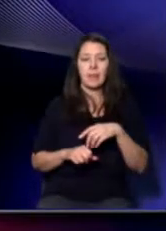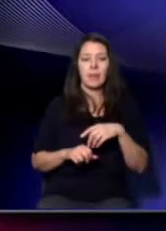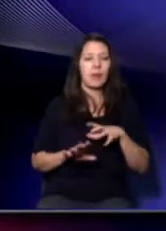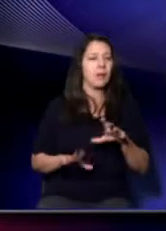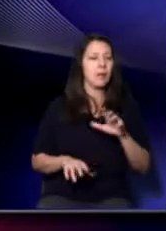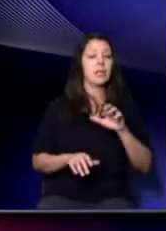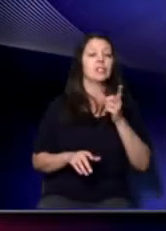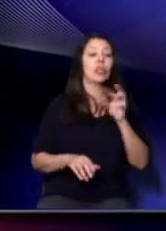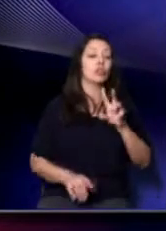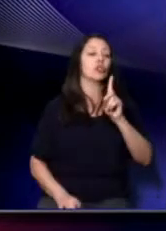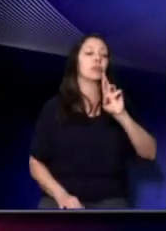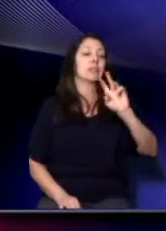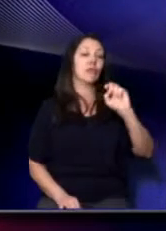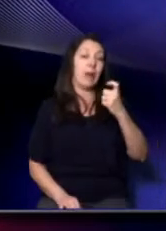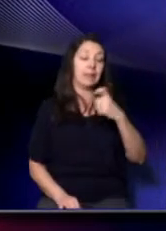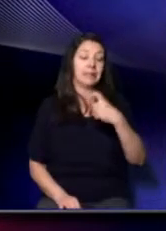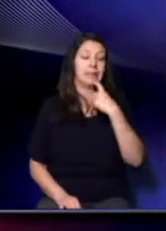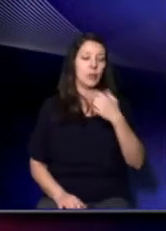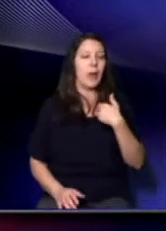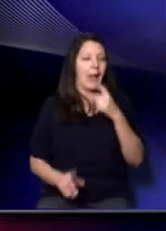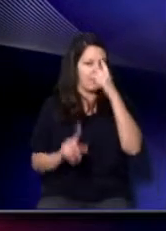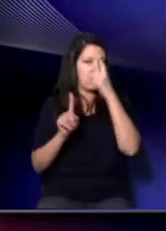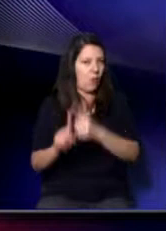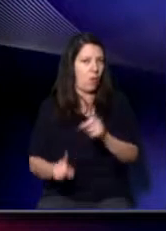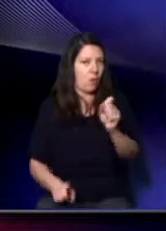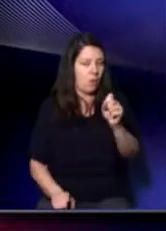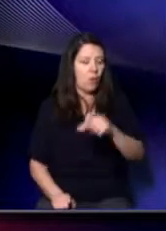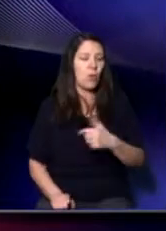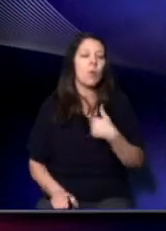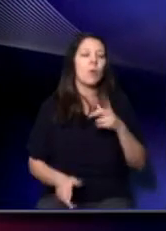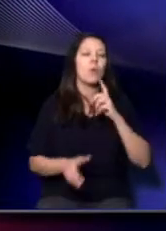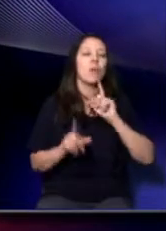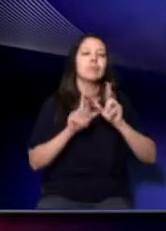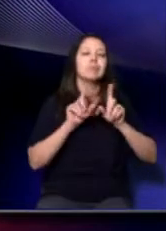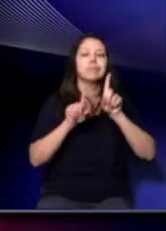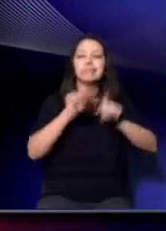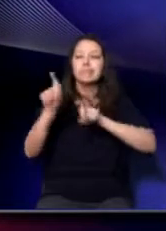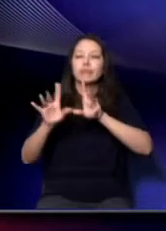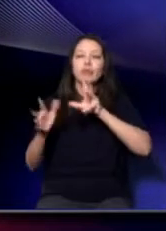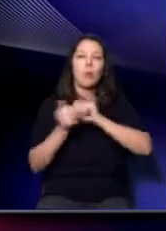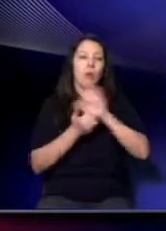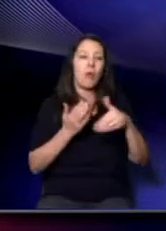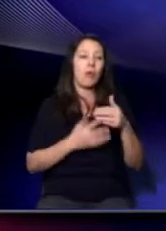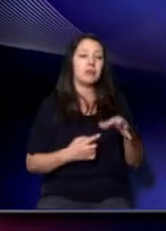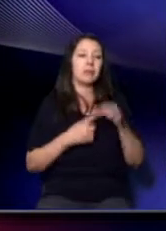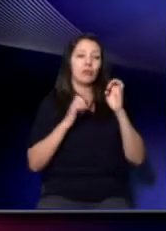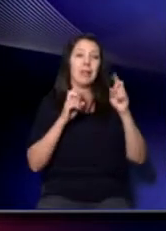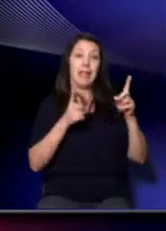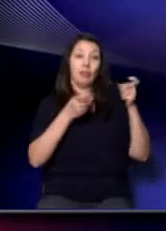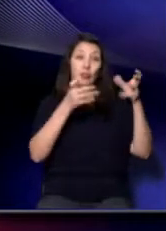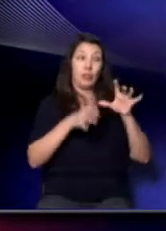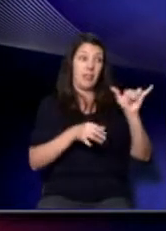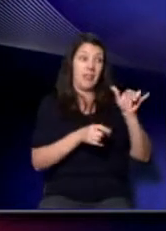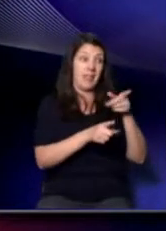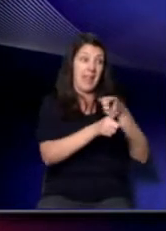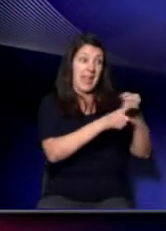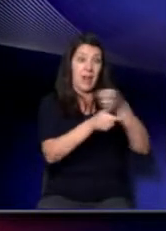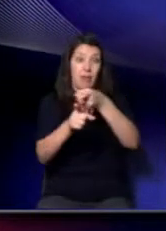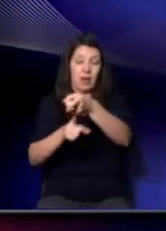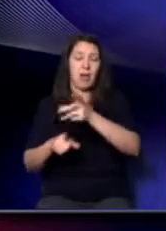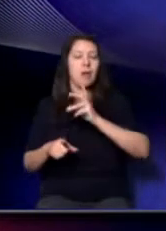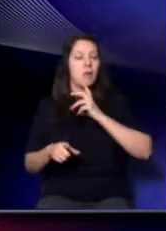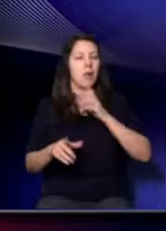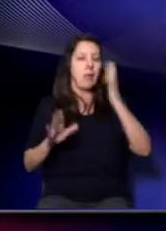After speaking with the staff first, we're going to then talk to all the special ed directors that serve in those areas and get that job posted